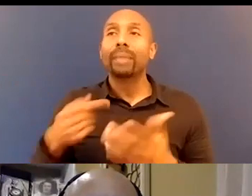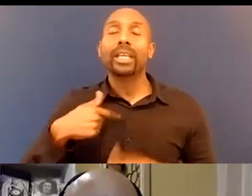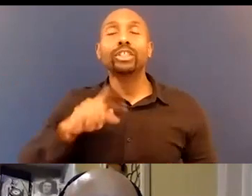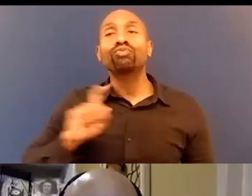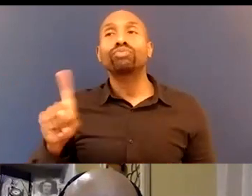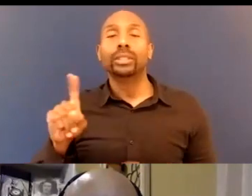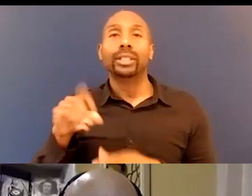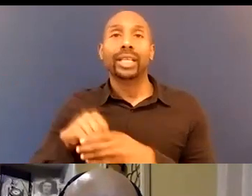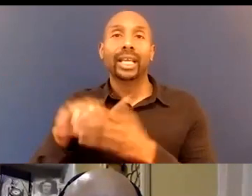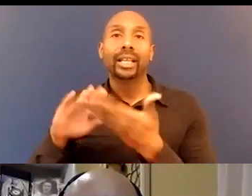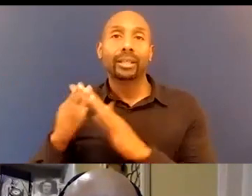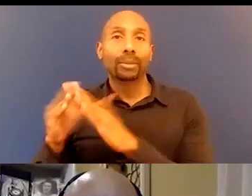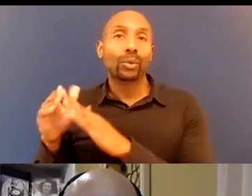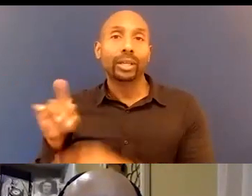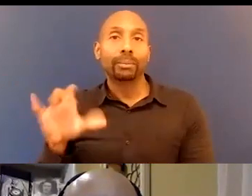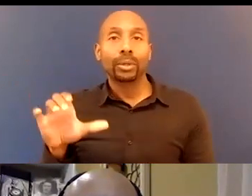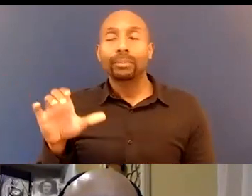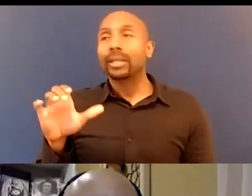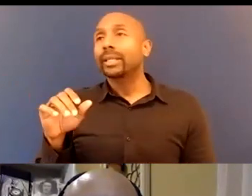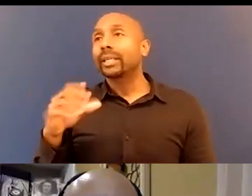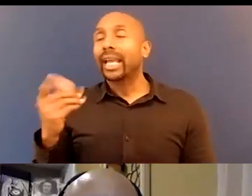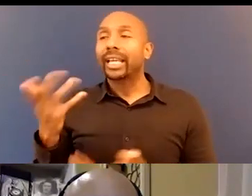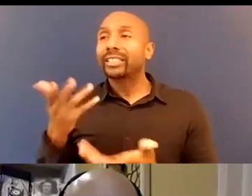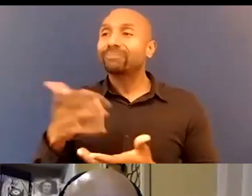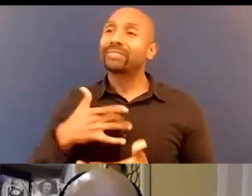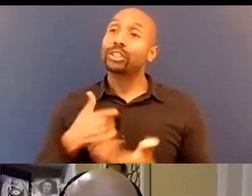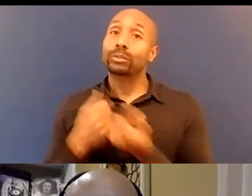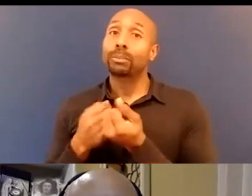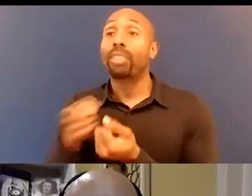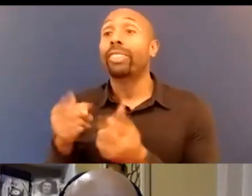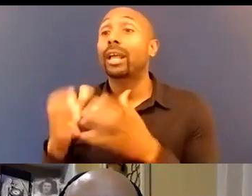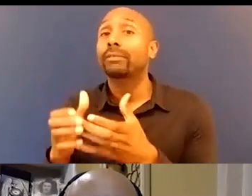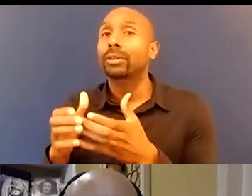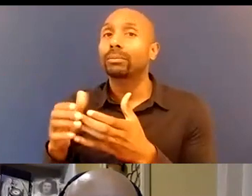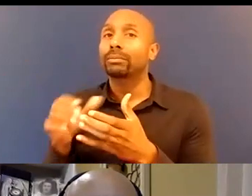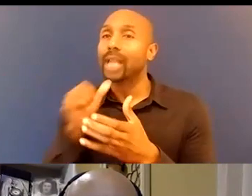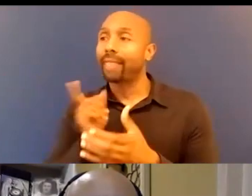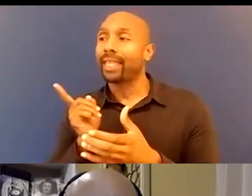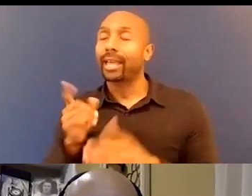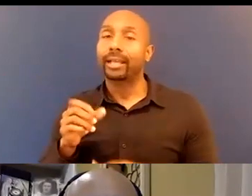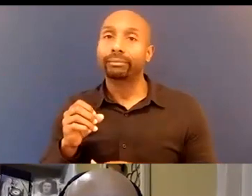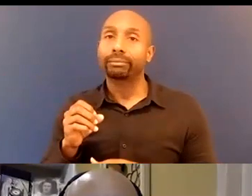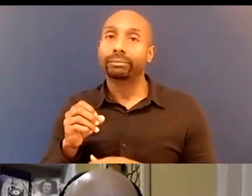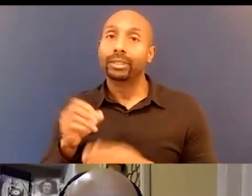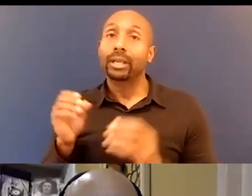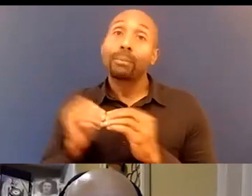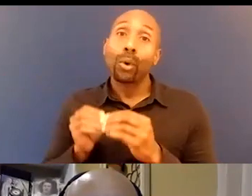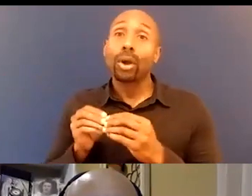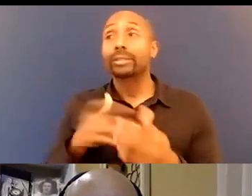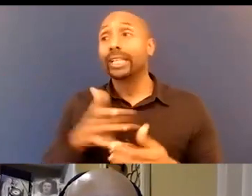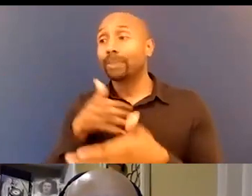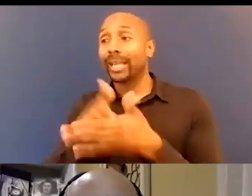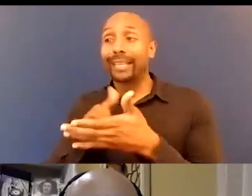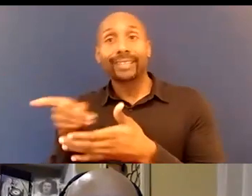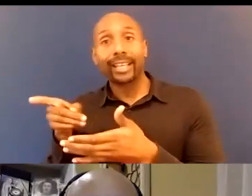let favor one side versus another but with the racism it's like systematic and if the system